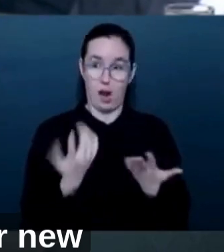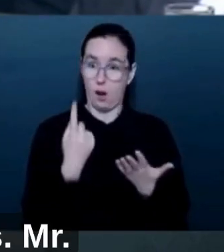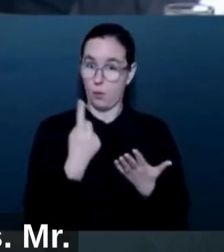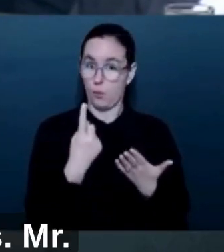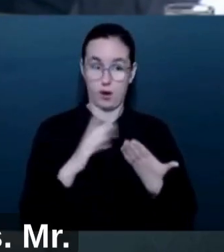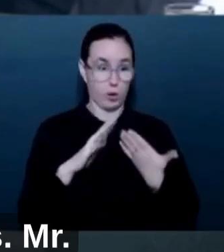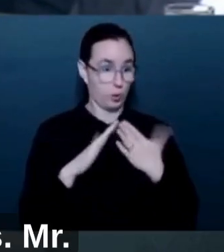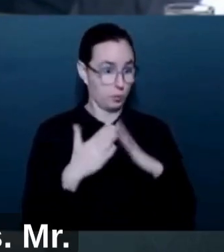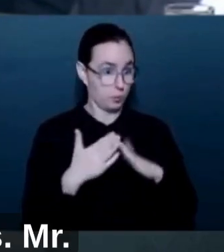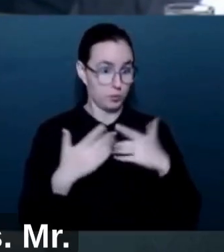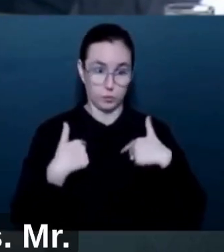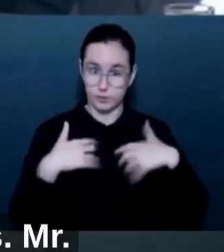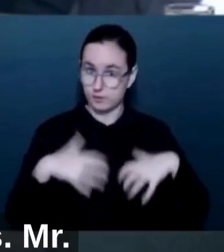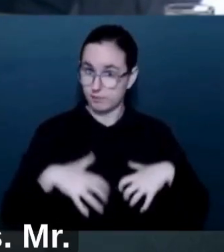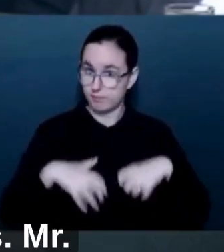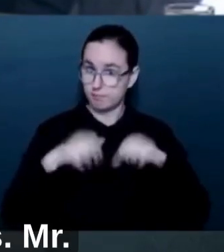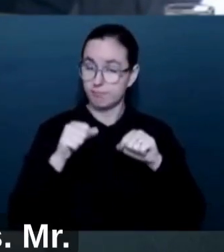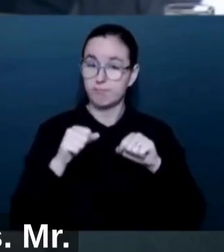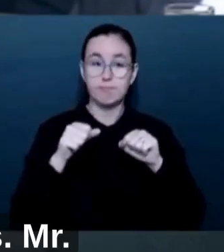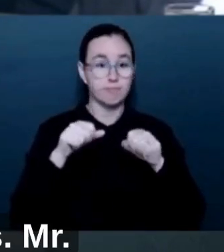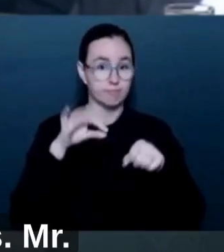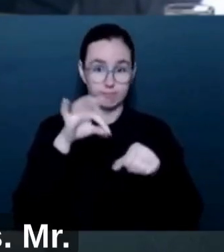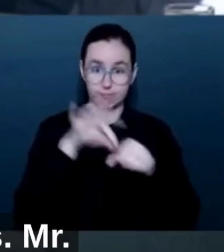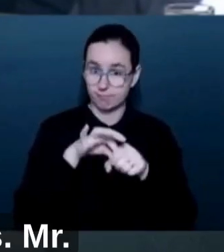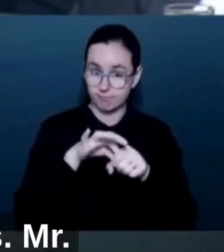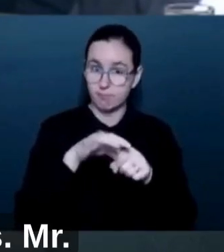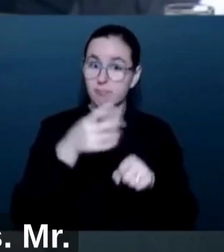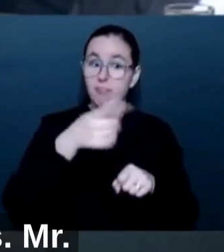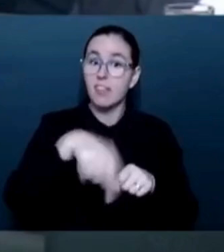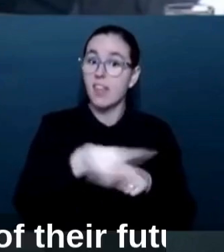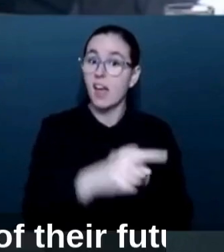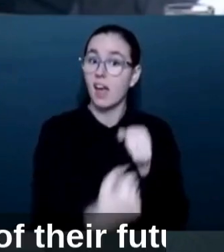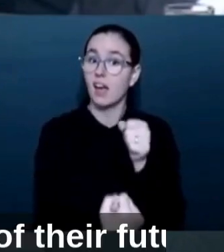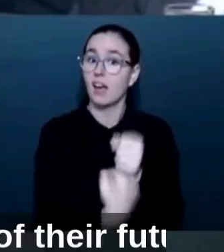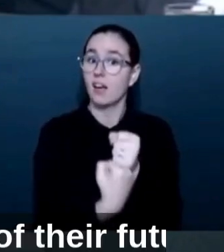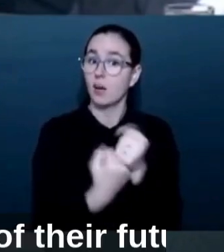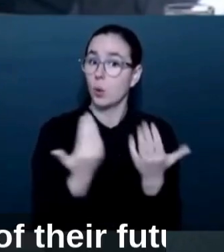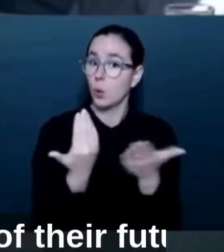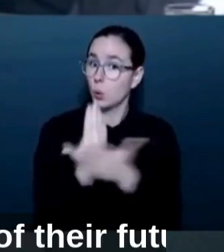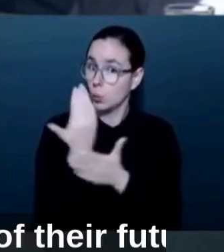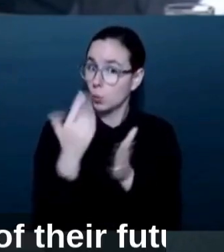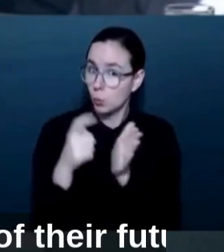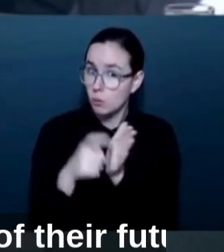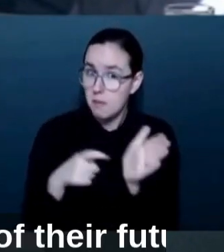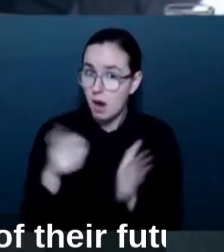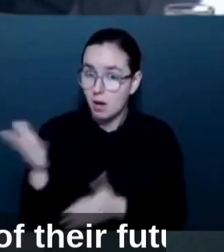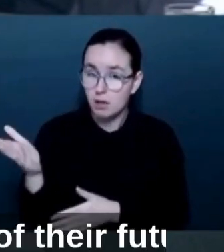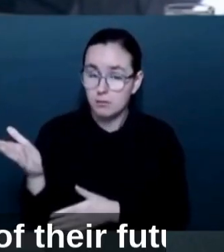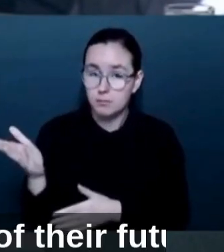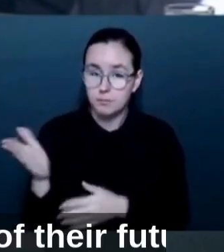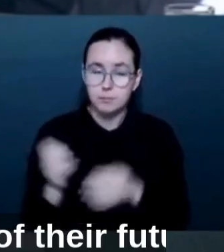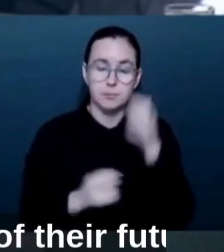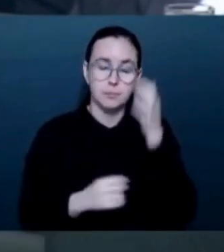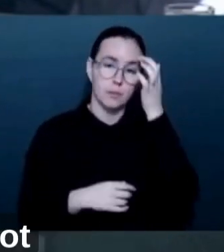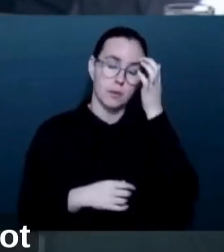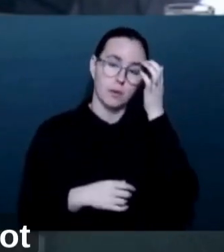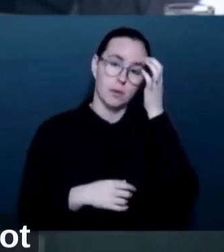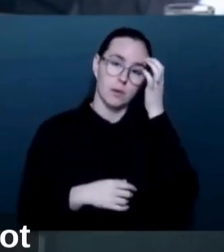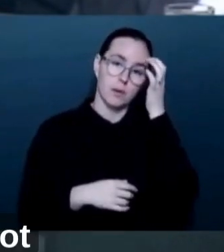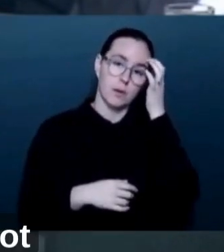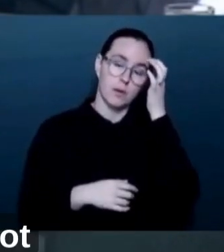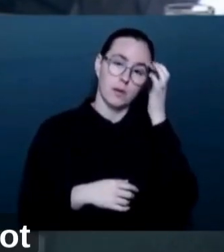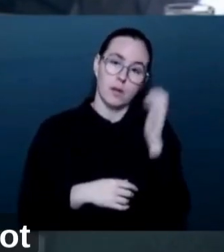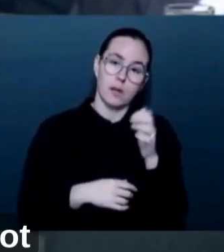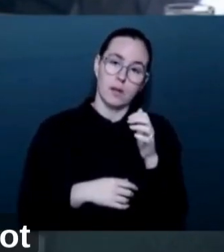opportunity for a new mine, and at least to be able to hear that process. Mr. Speaker, Albertans should be in charge of their future, not